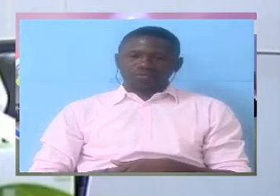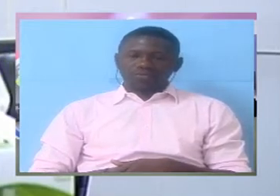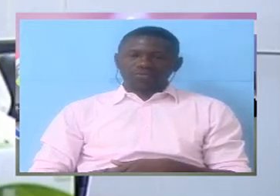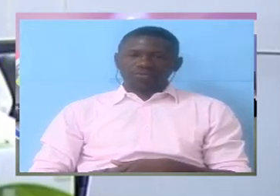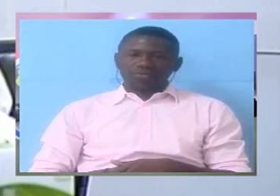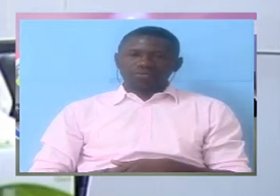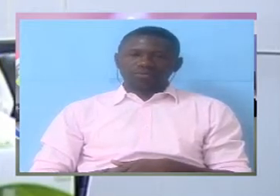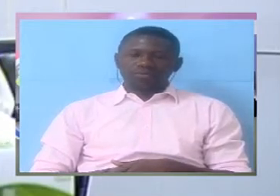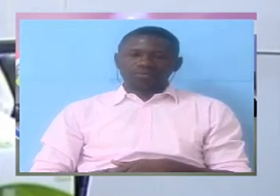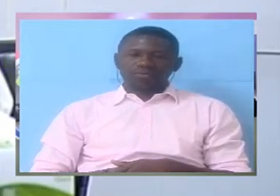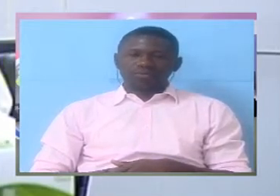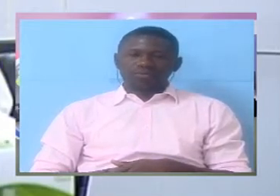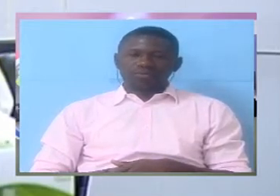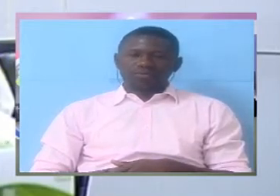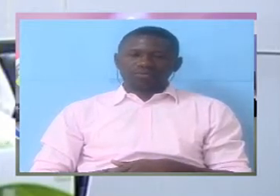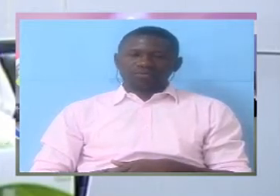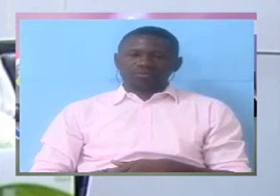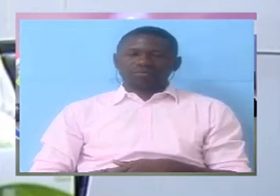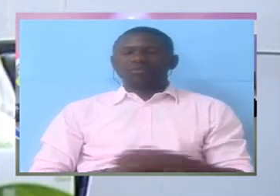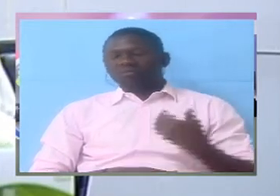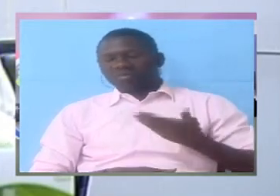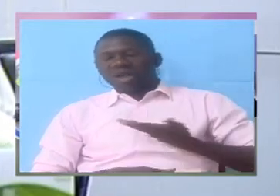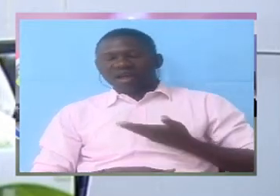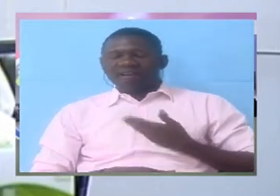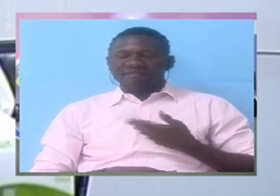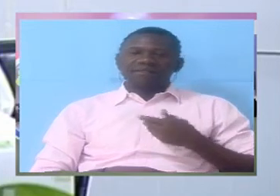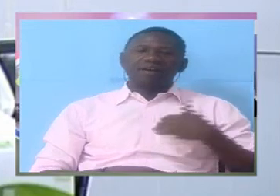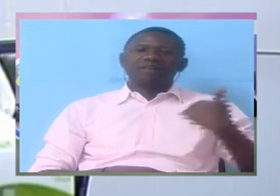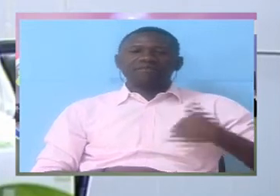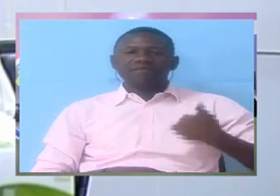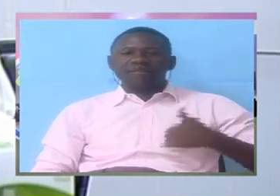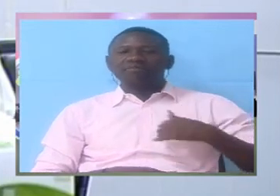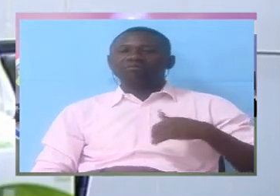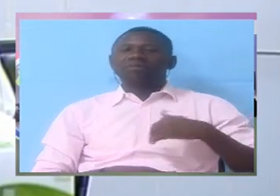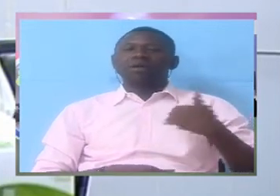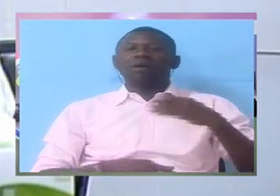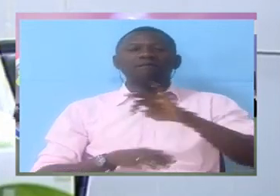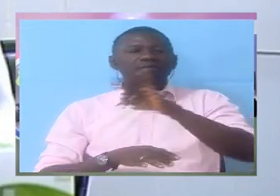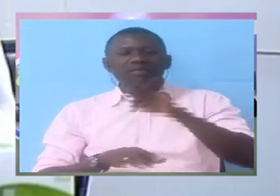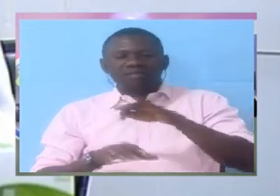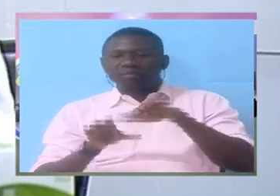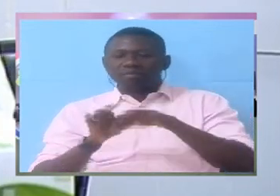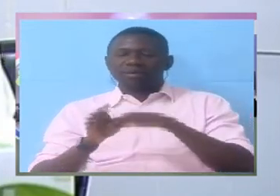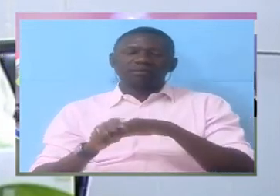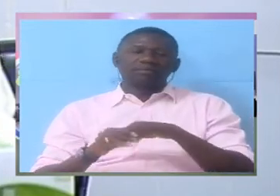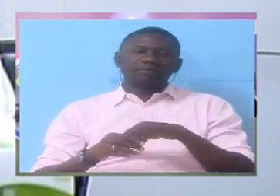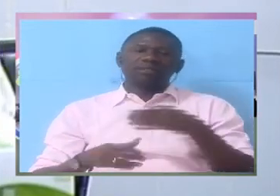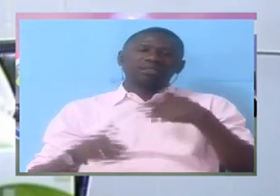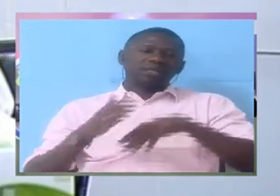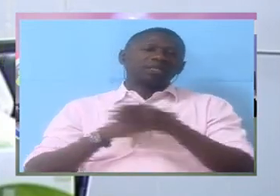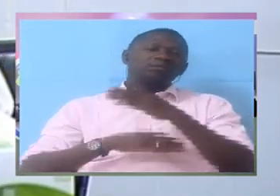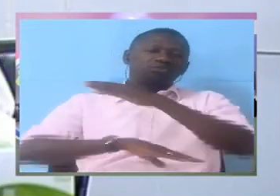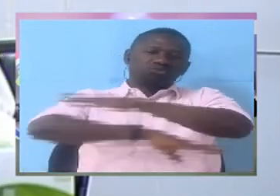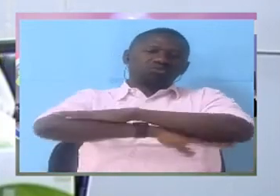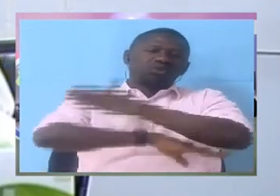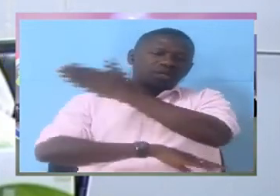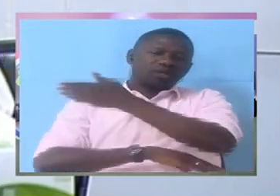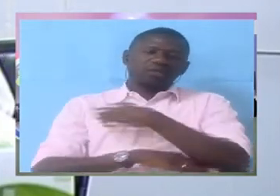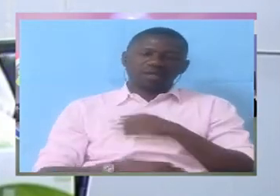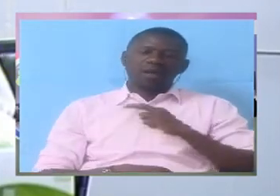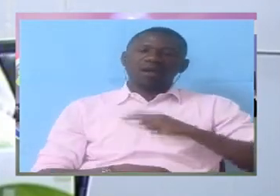people at Armitage there. Namodol soto Armitage. Those are from our home.